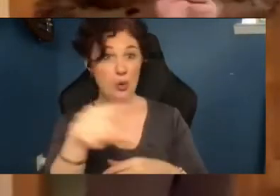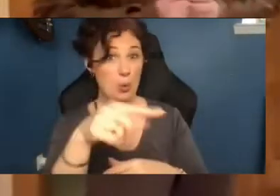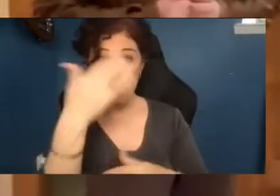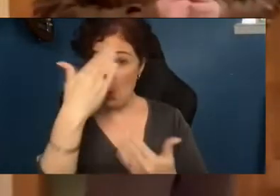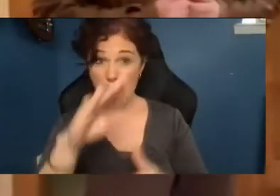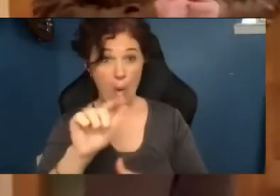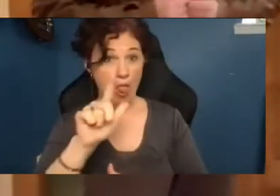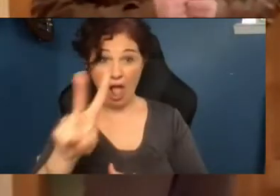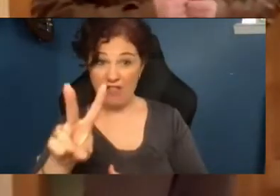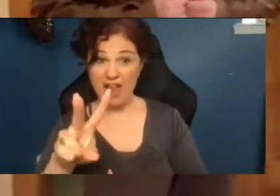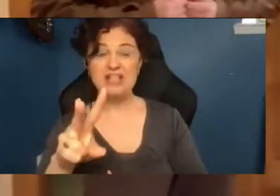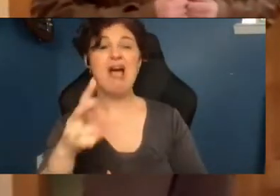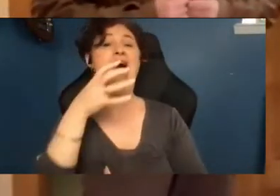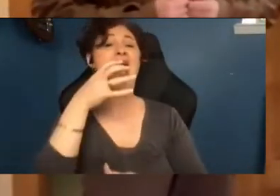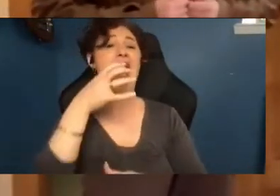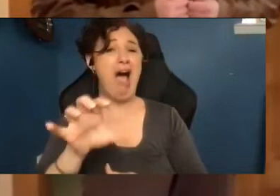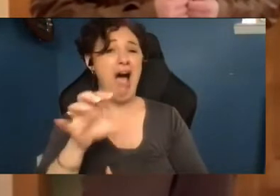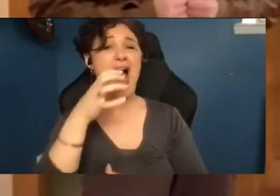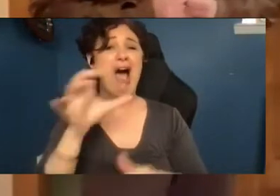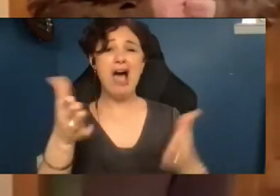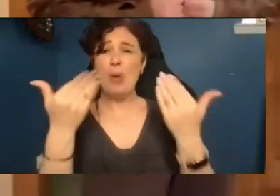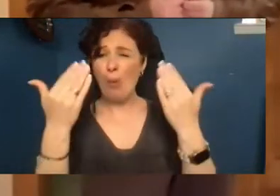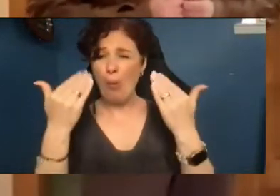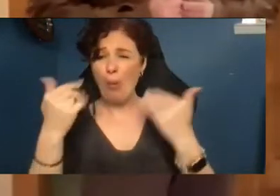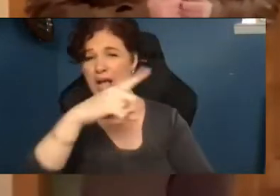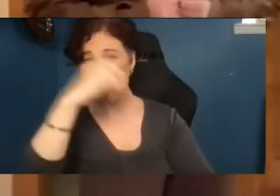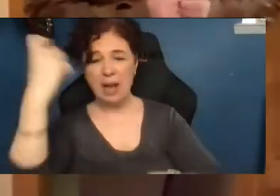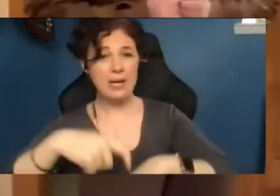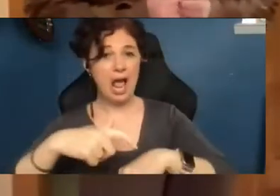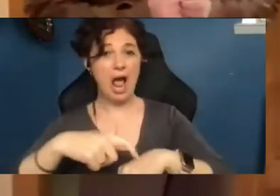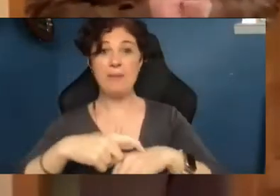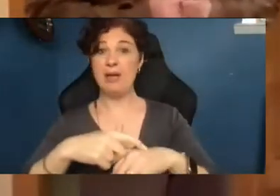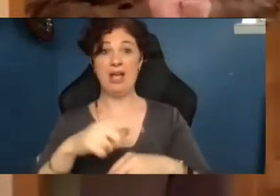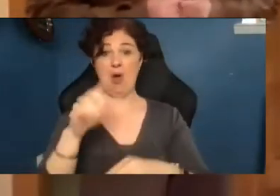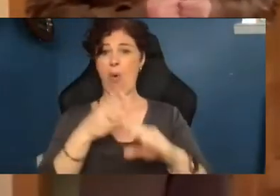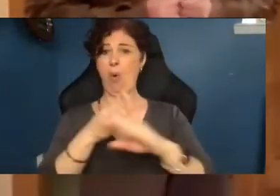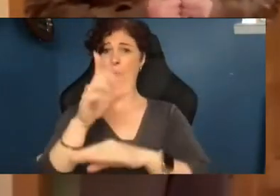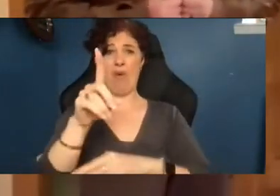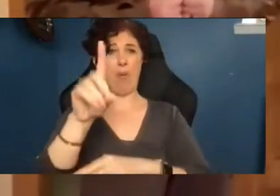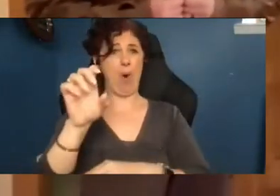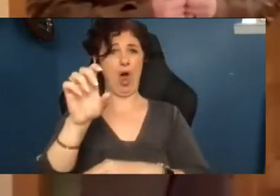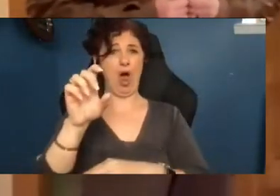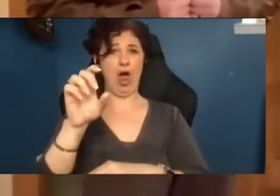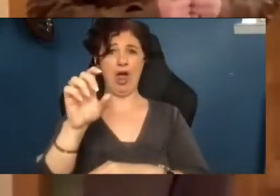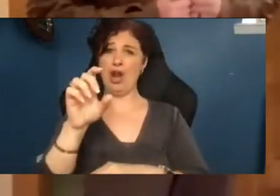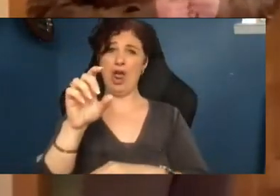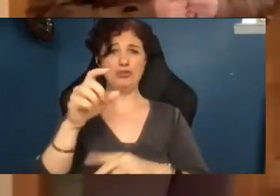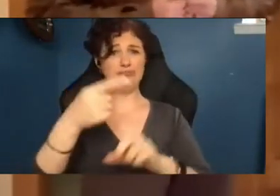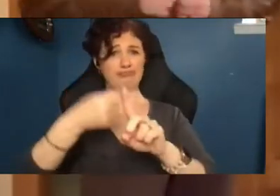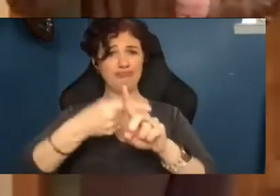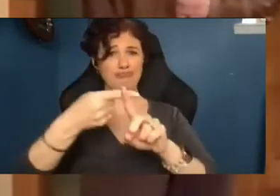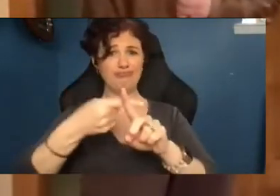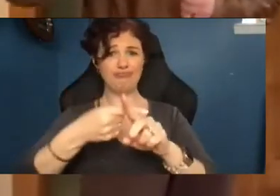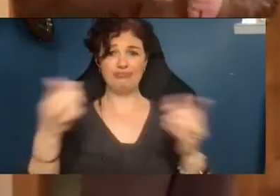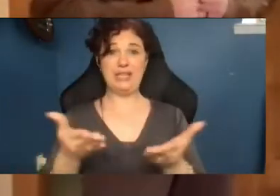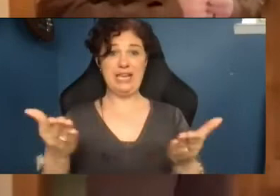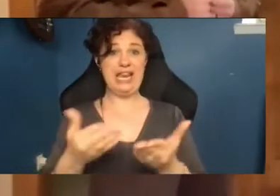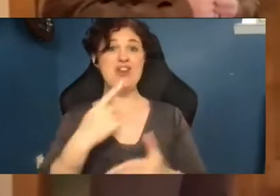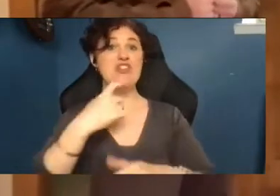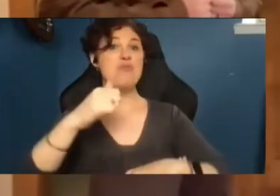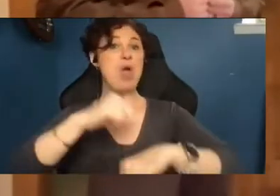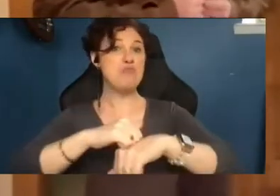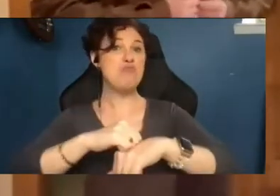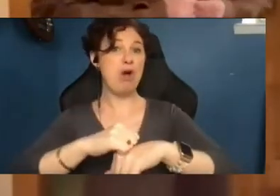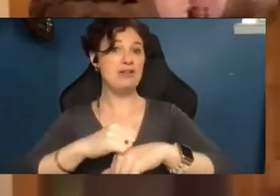familiar, Las Vegas gets very hot in the summer, sometimes well over 100 degrees Fahrenheit here in the Red Rock